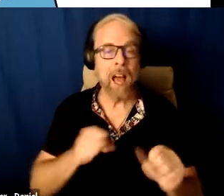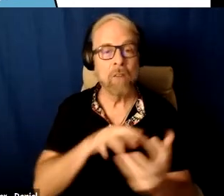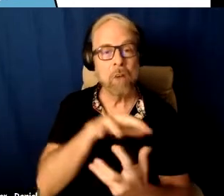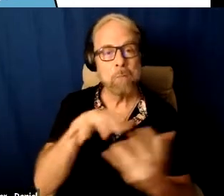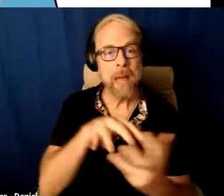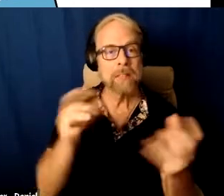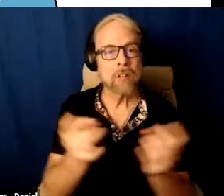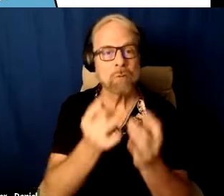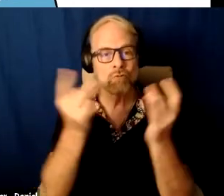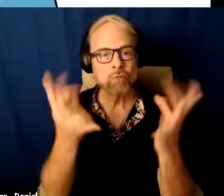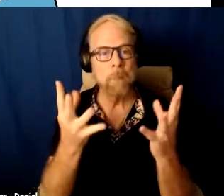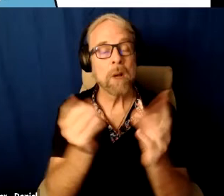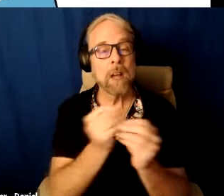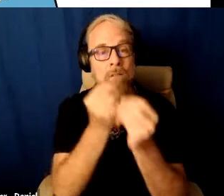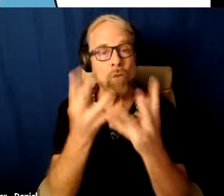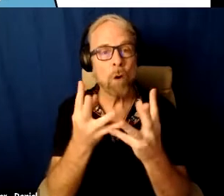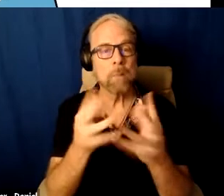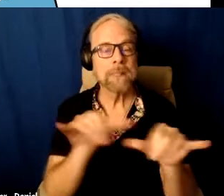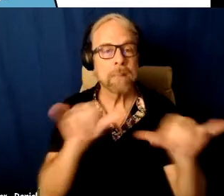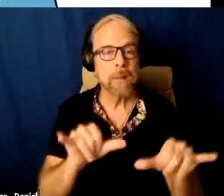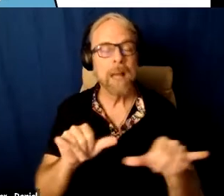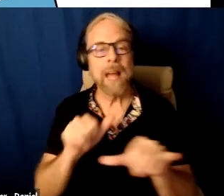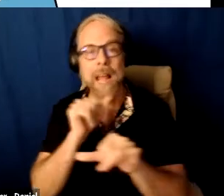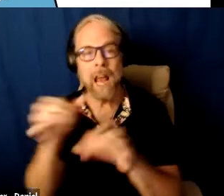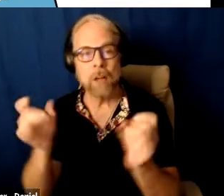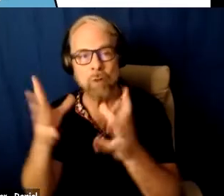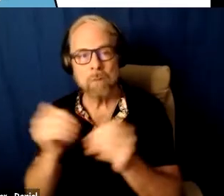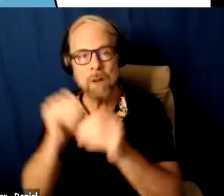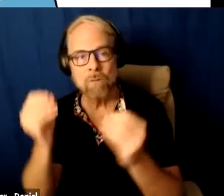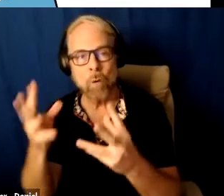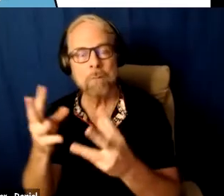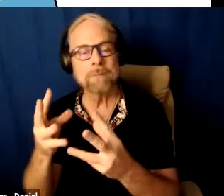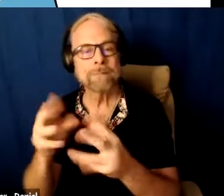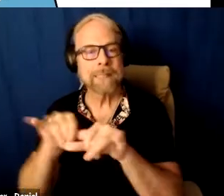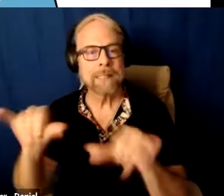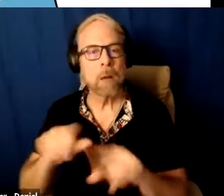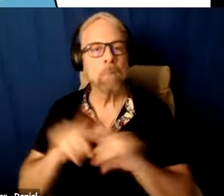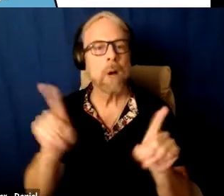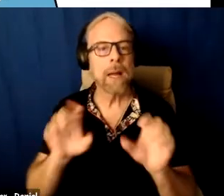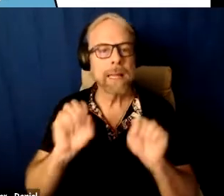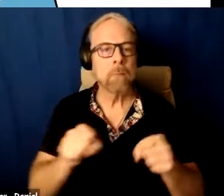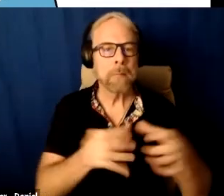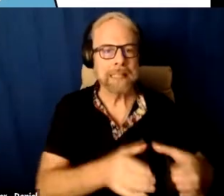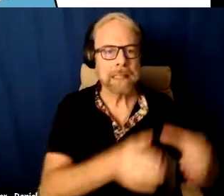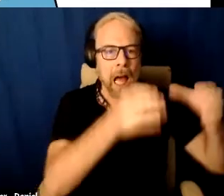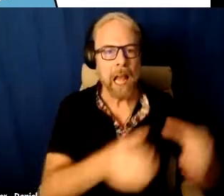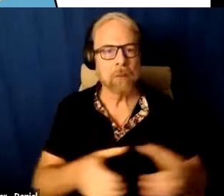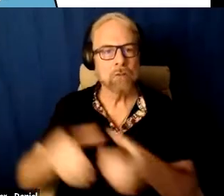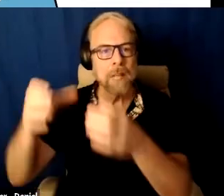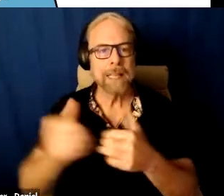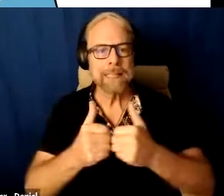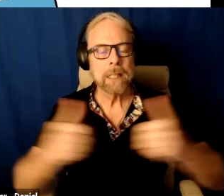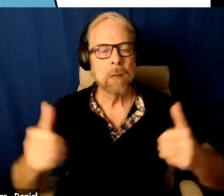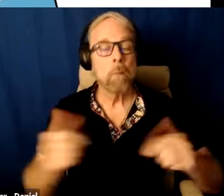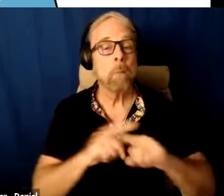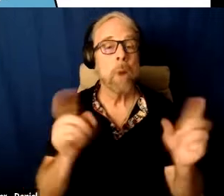trauma-informed systems and not so trauma-informed systems, but they can be very siloed. And so what a trauma-informed